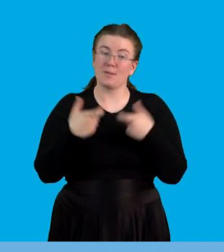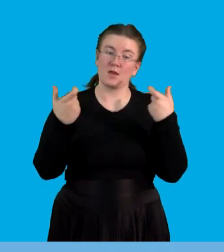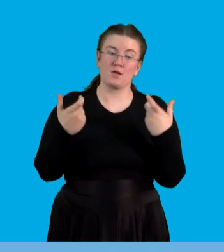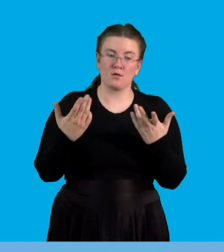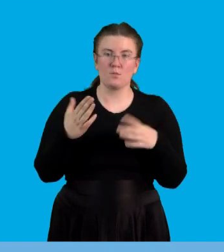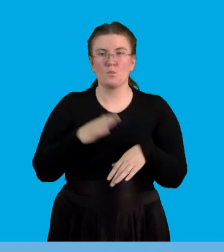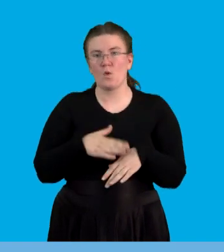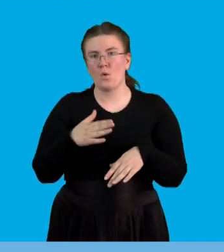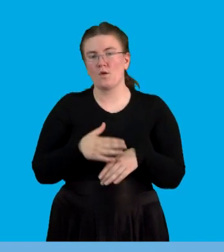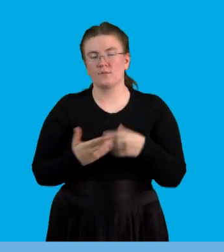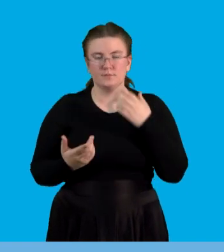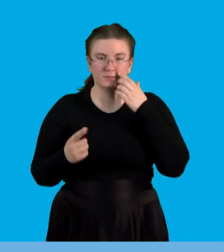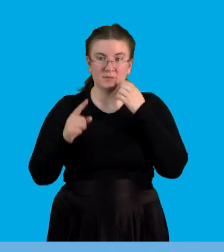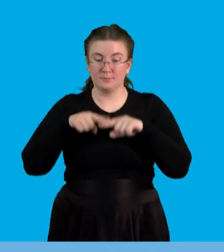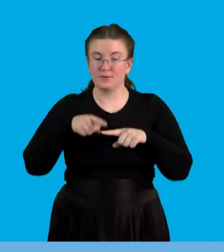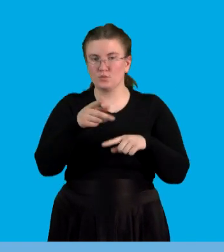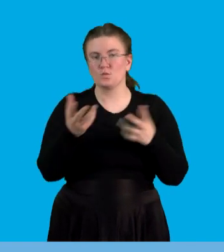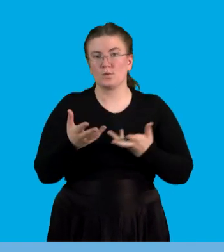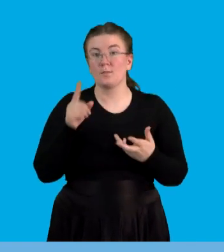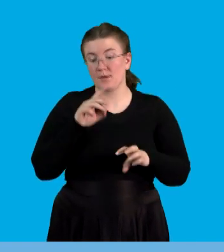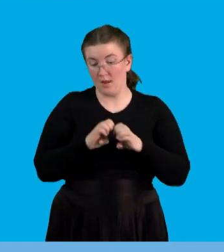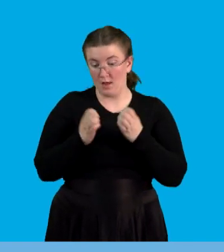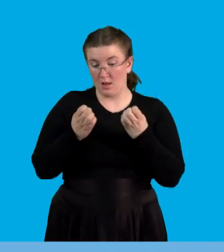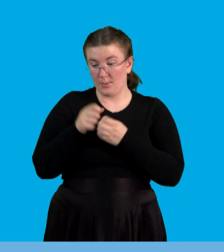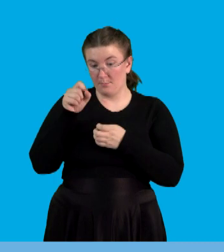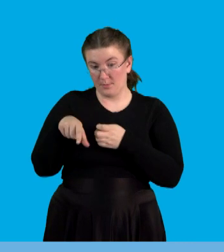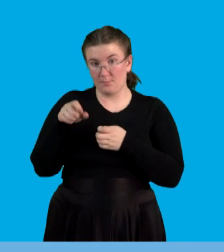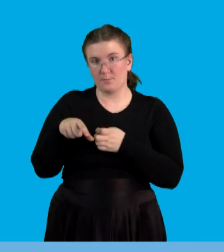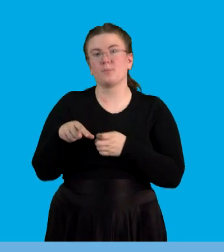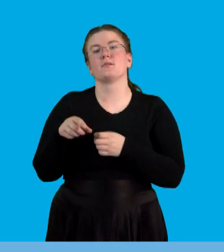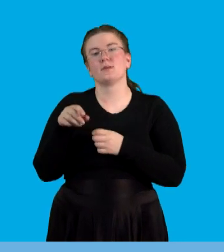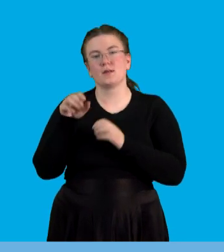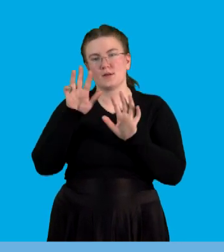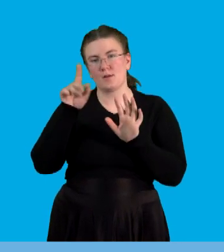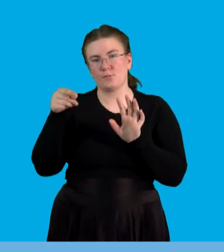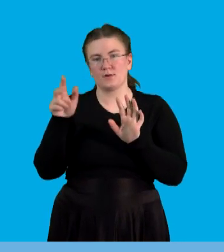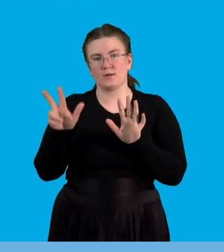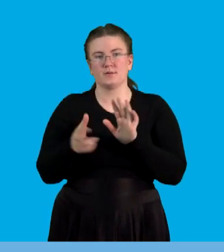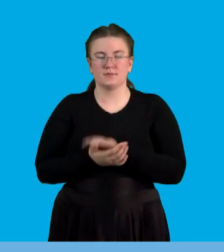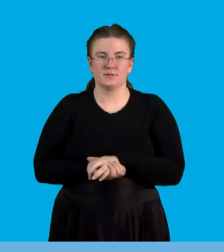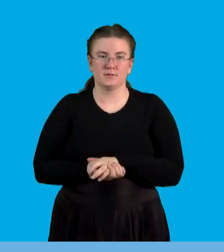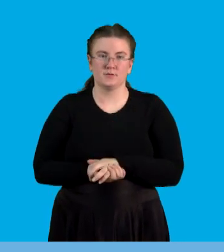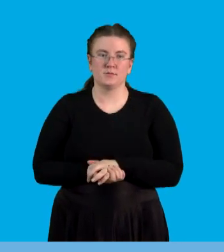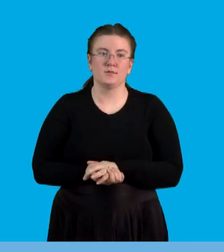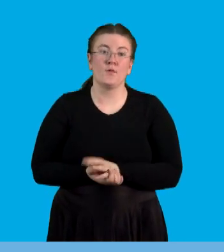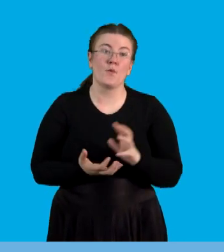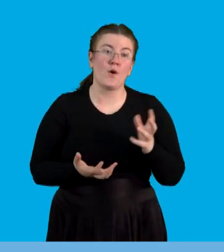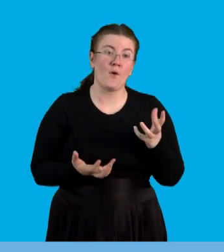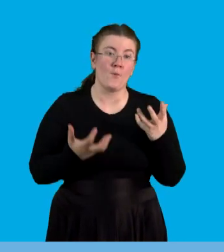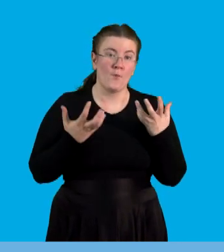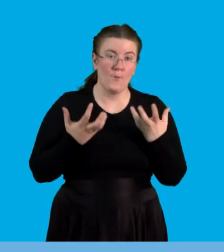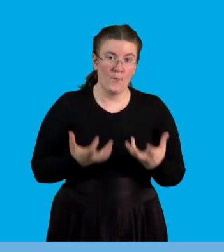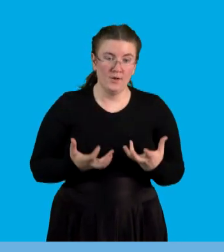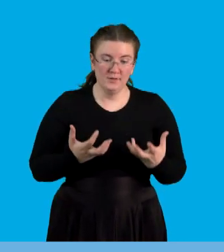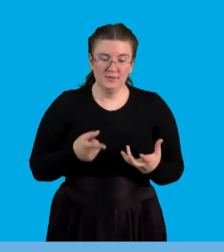smaller, it can be greater, depending on where you are. But on Earth, what we have, it is going to be 9.8. So, because